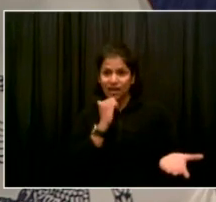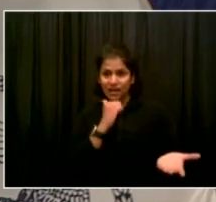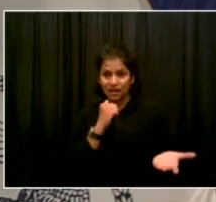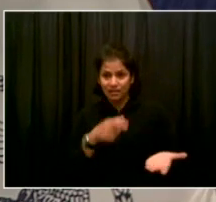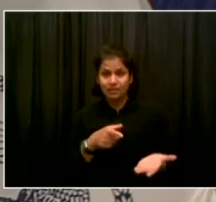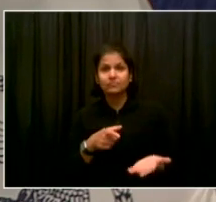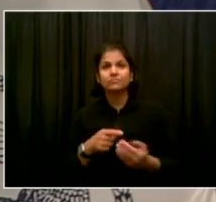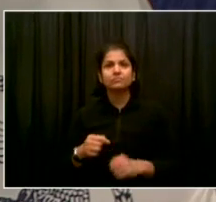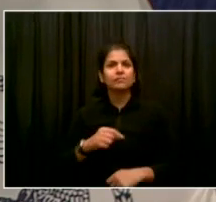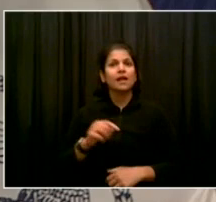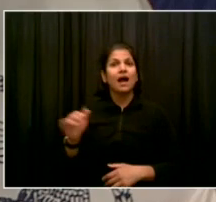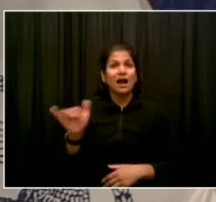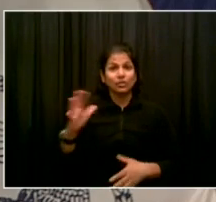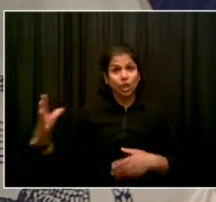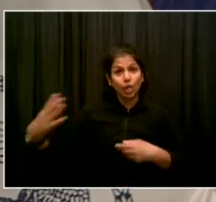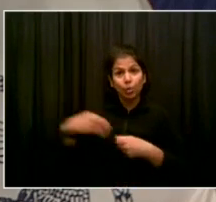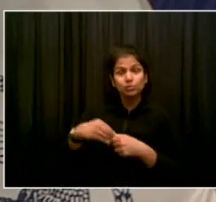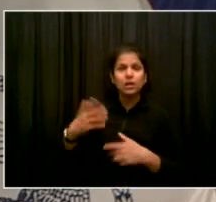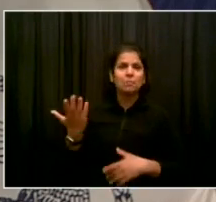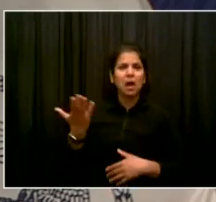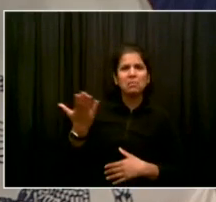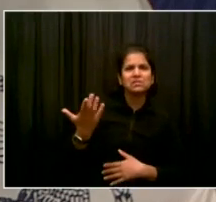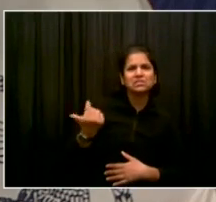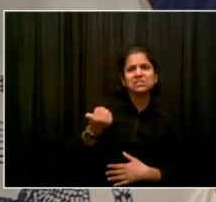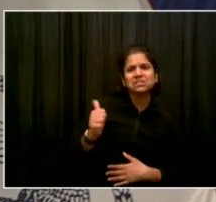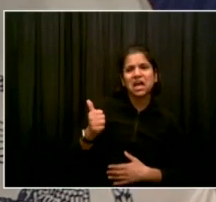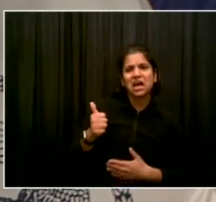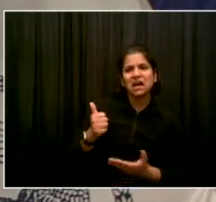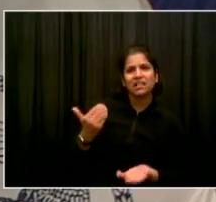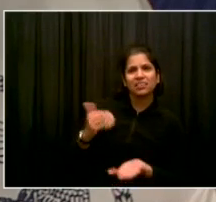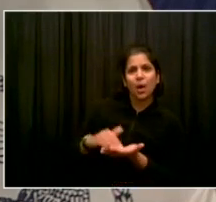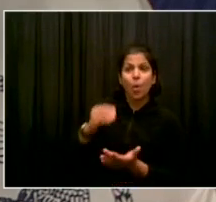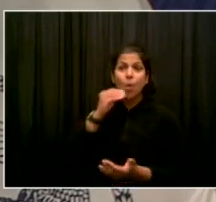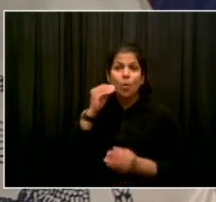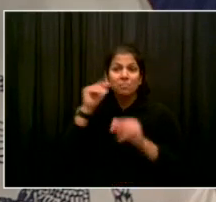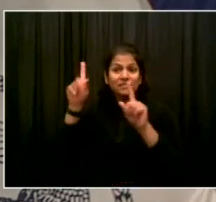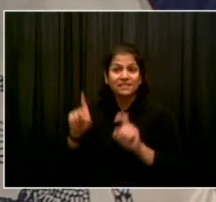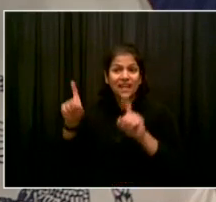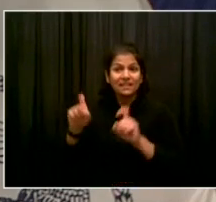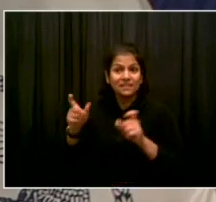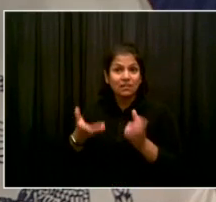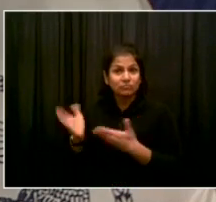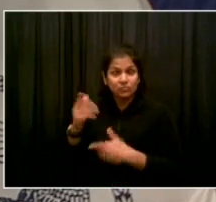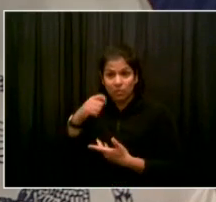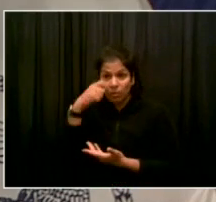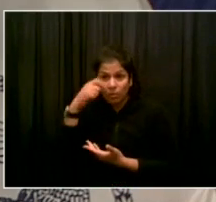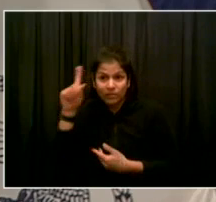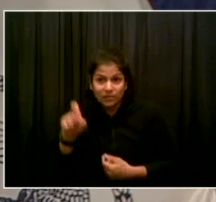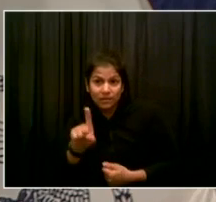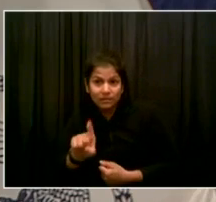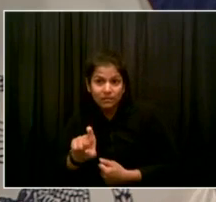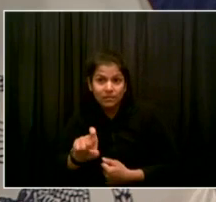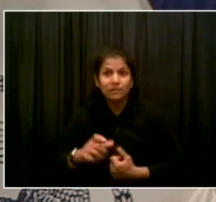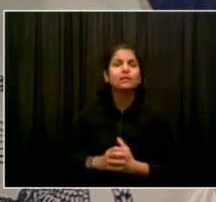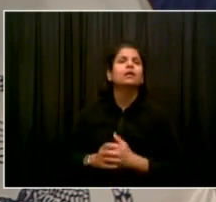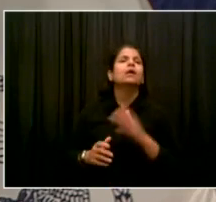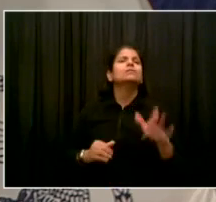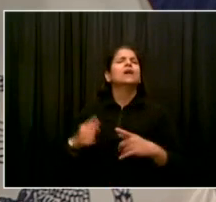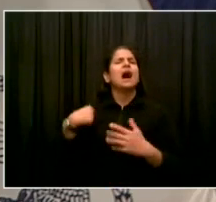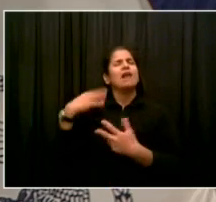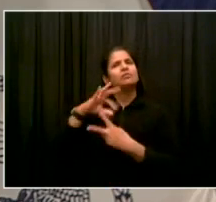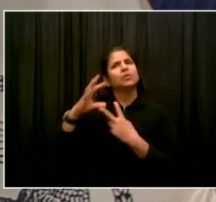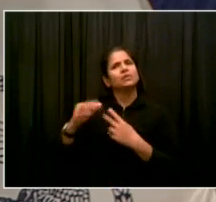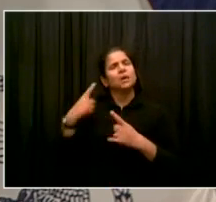tens of thousands of people a day on top of that. So I'm talking out loud with you, Ted, and doing our math